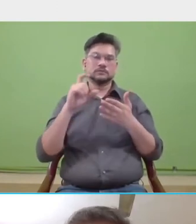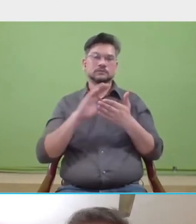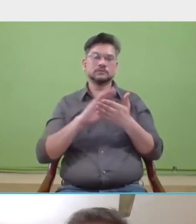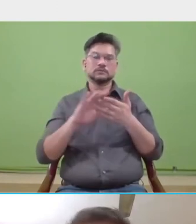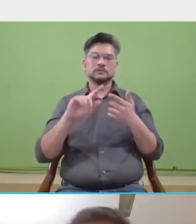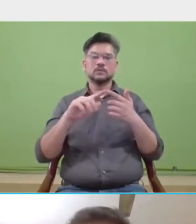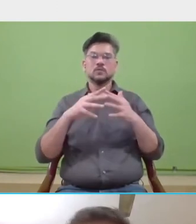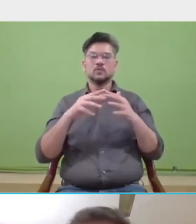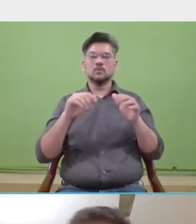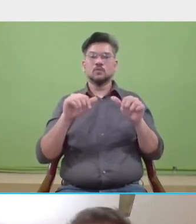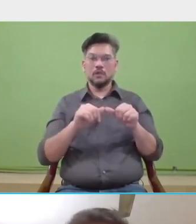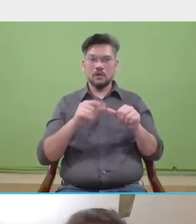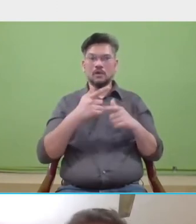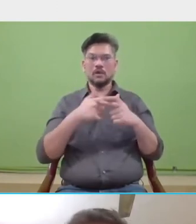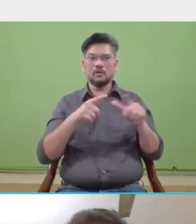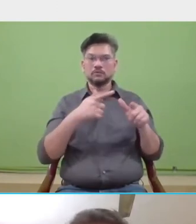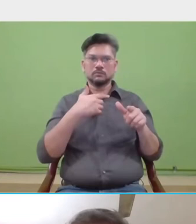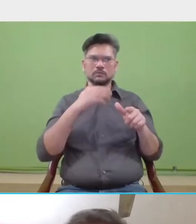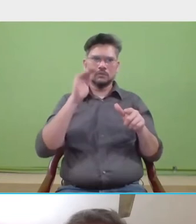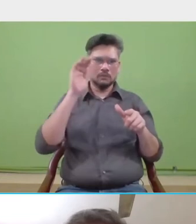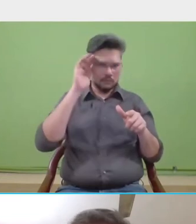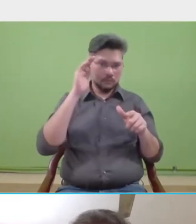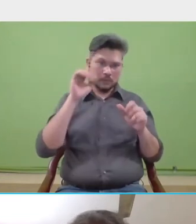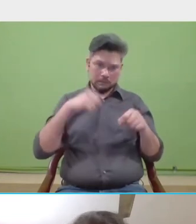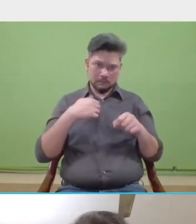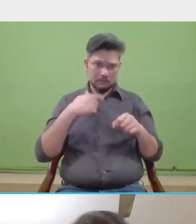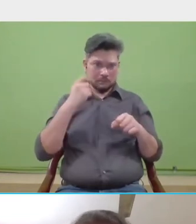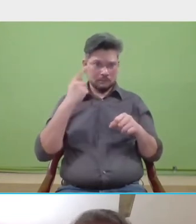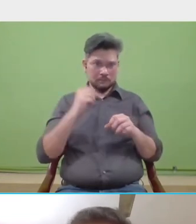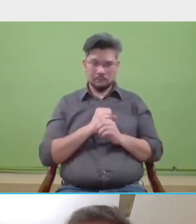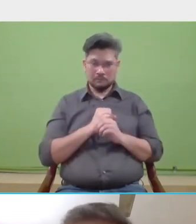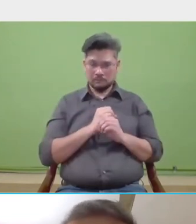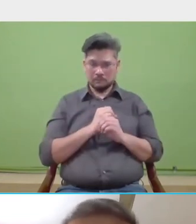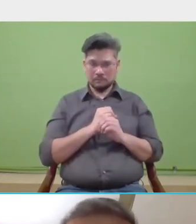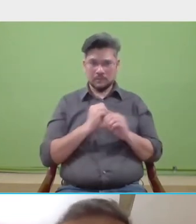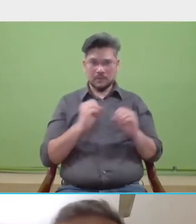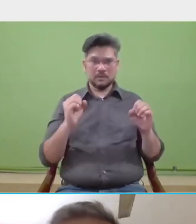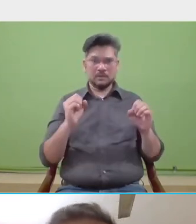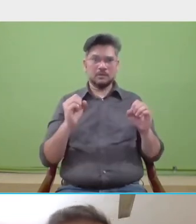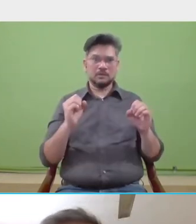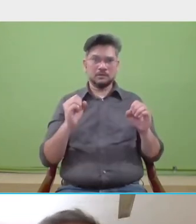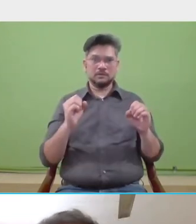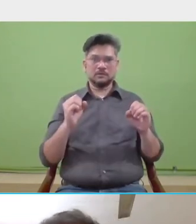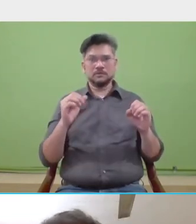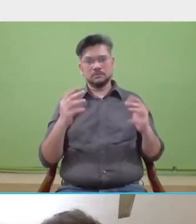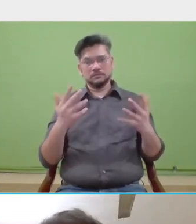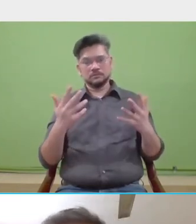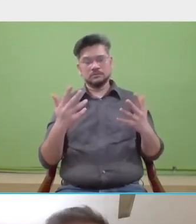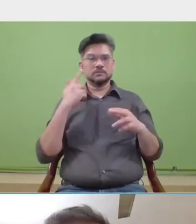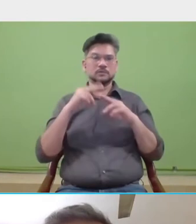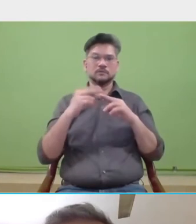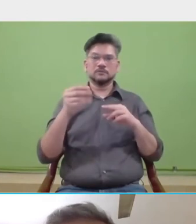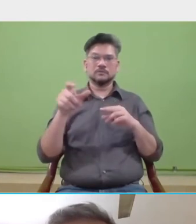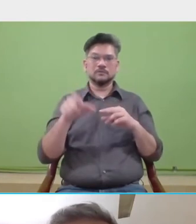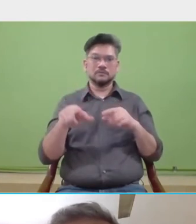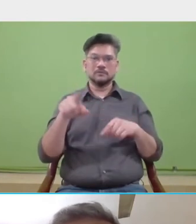okay if i listen to uh or any of you who are not familiar with tibetan woman languages listen to